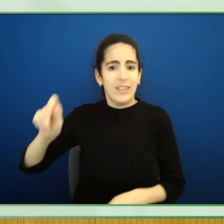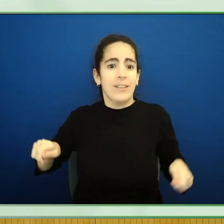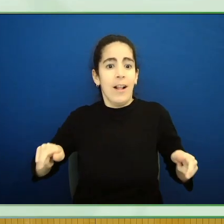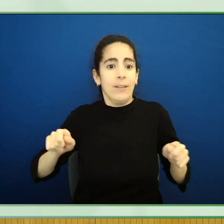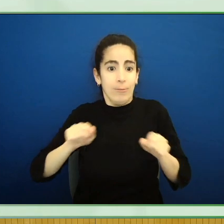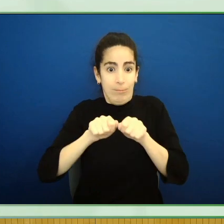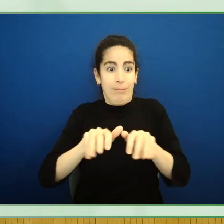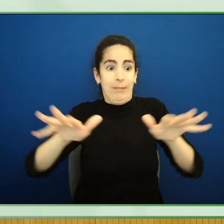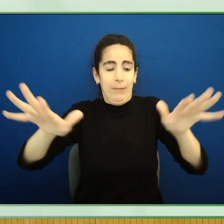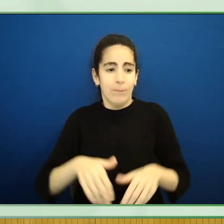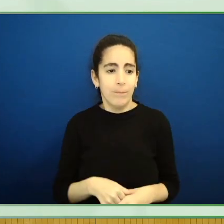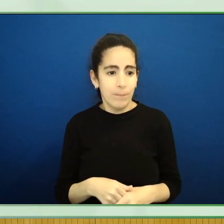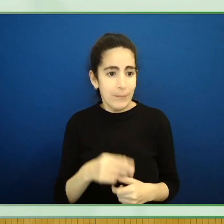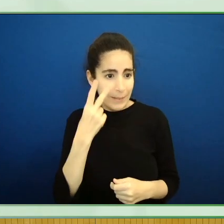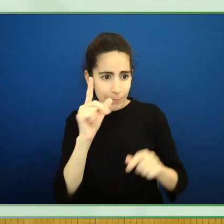Here we go.